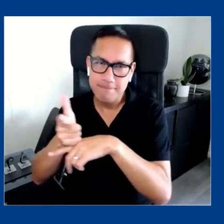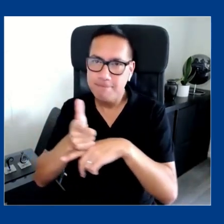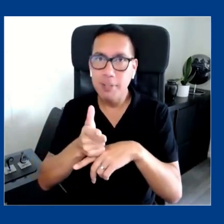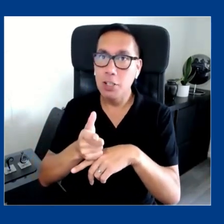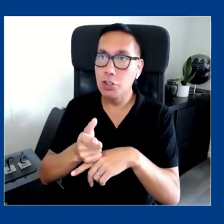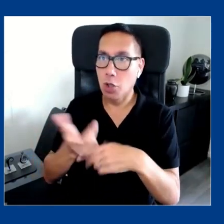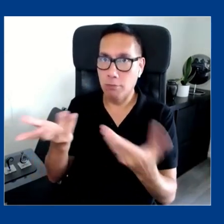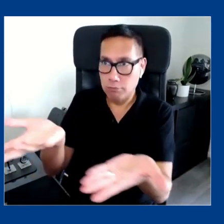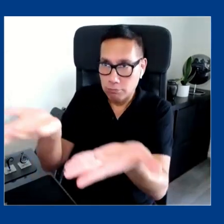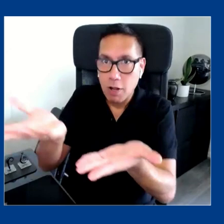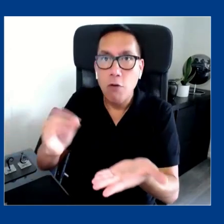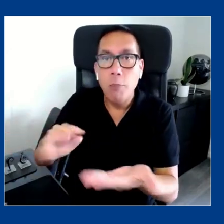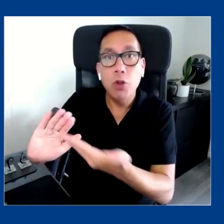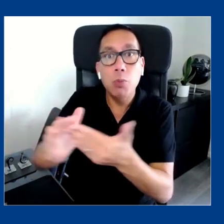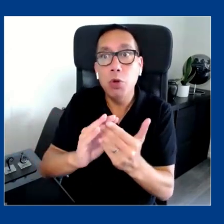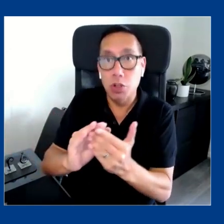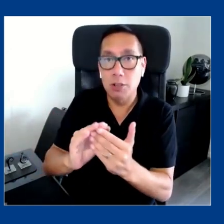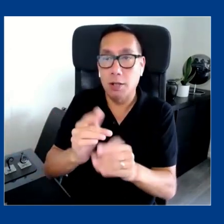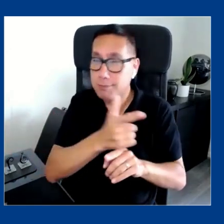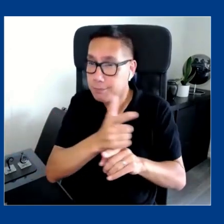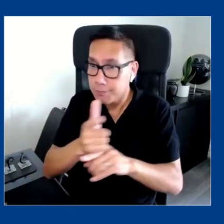it was shot over one day and night.